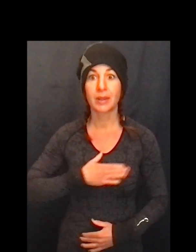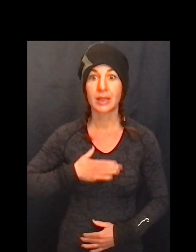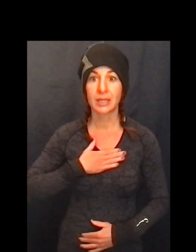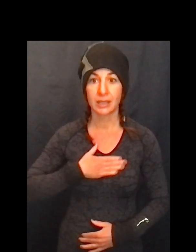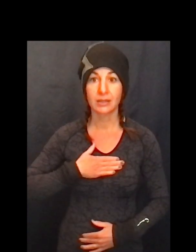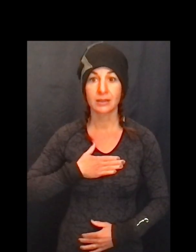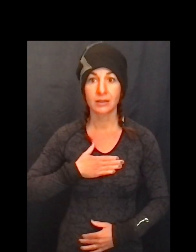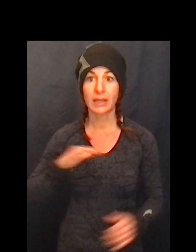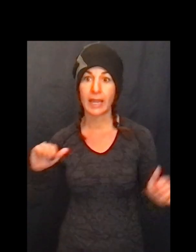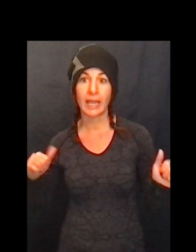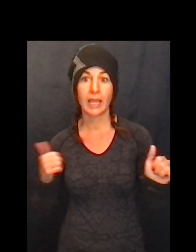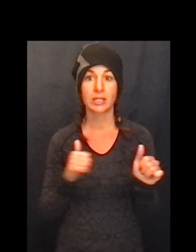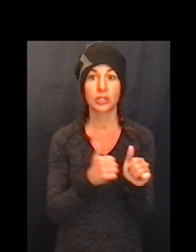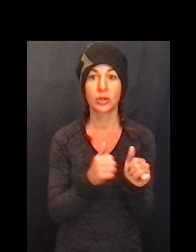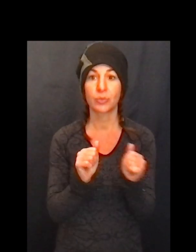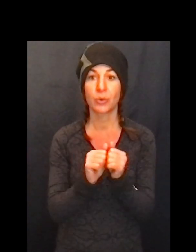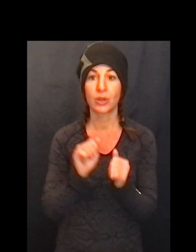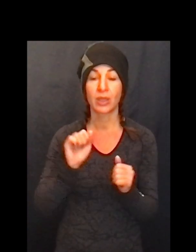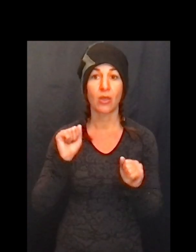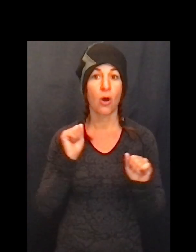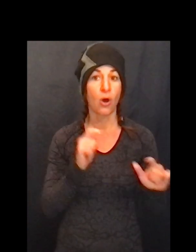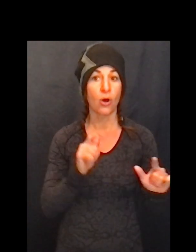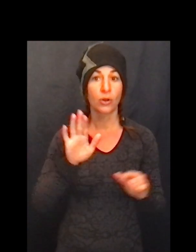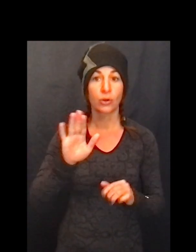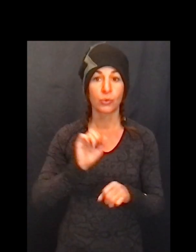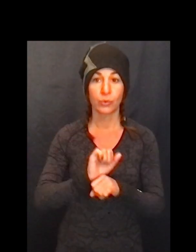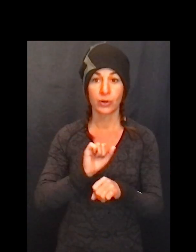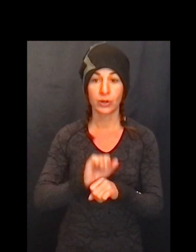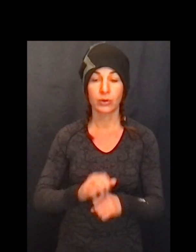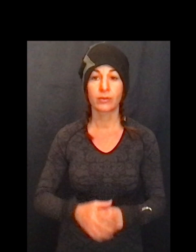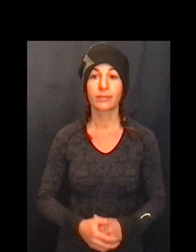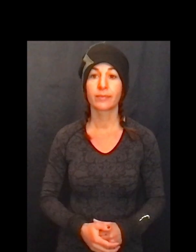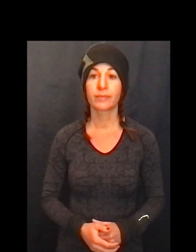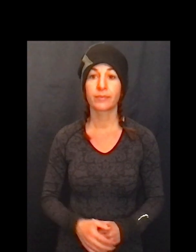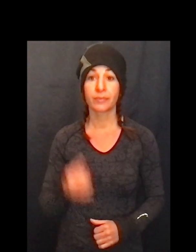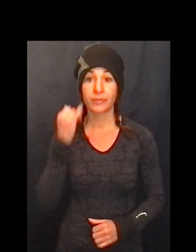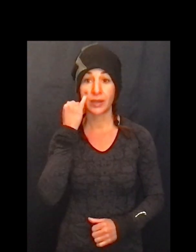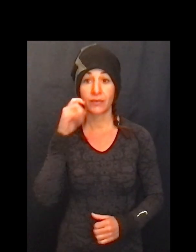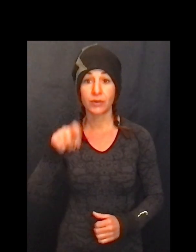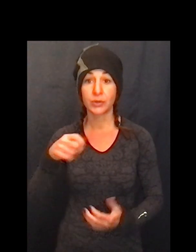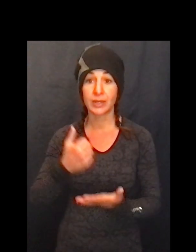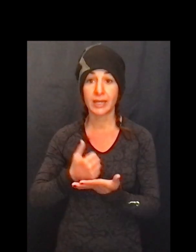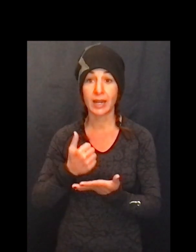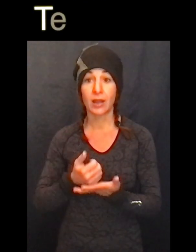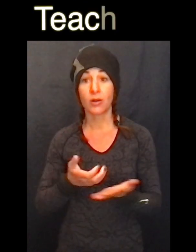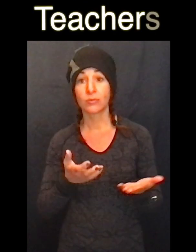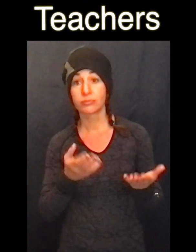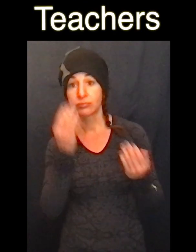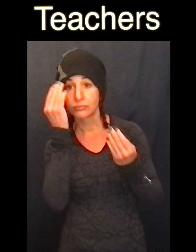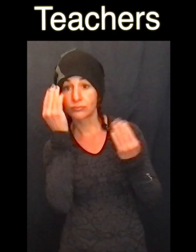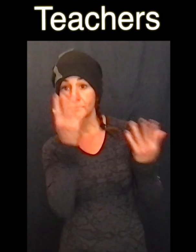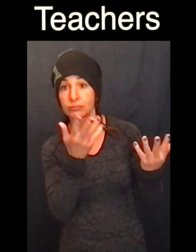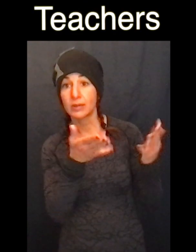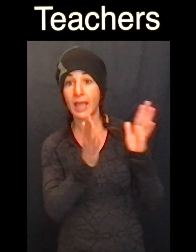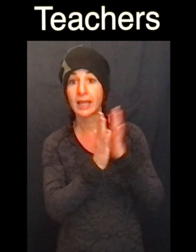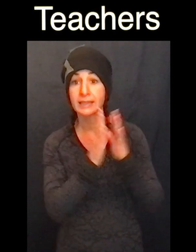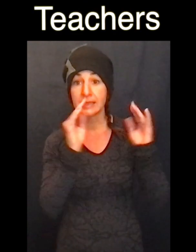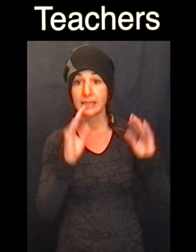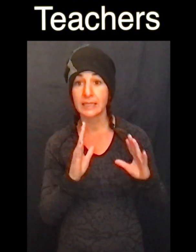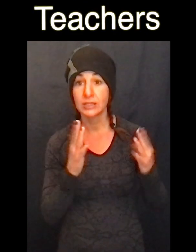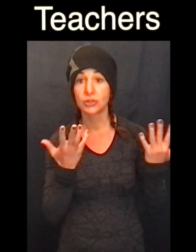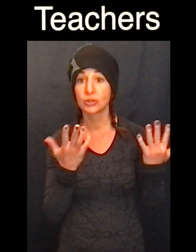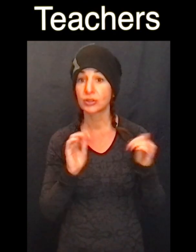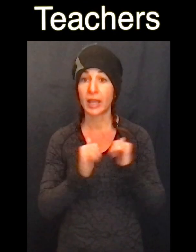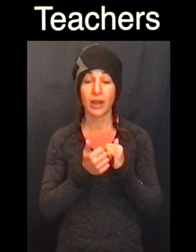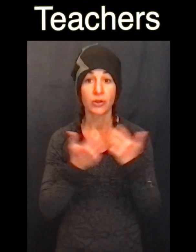Please make sure you are caught up with all your work. Reach out to your teachers to see what you need to do